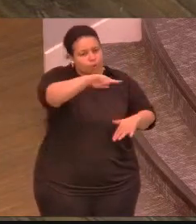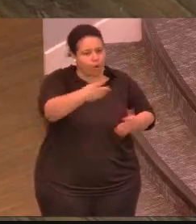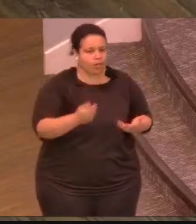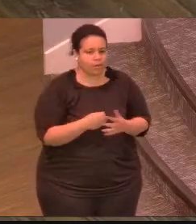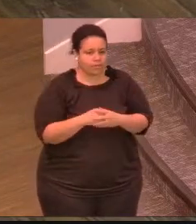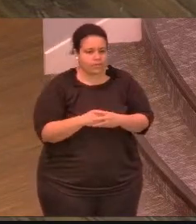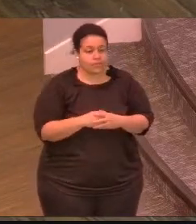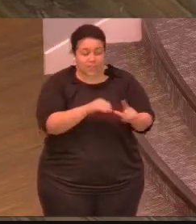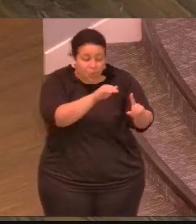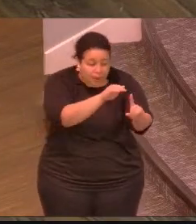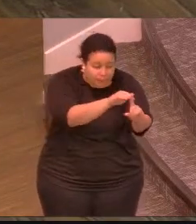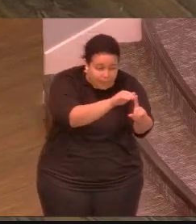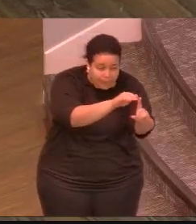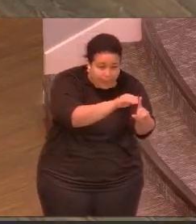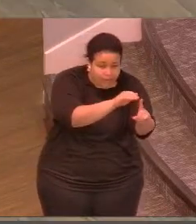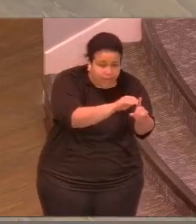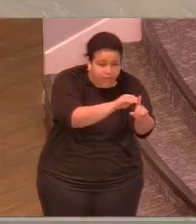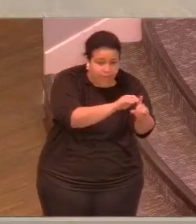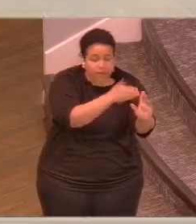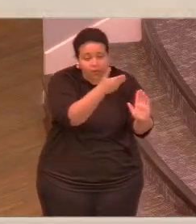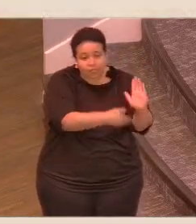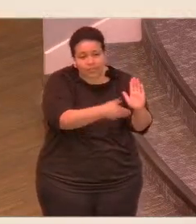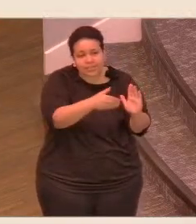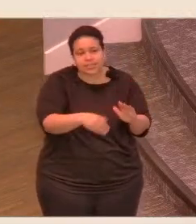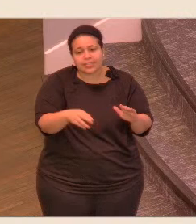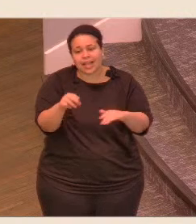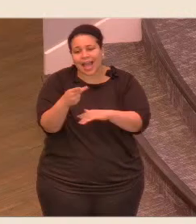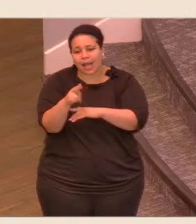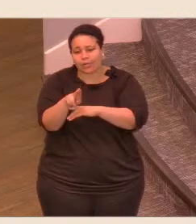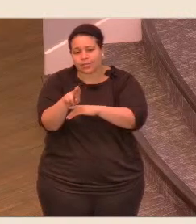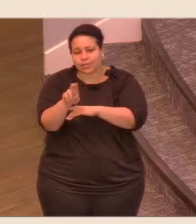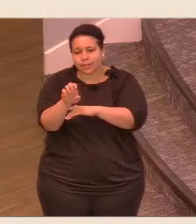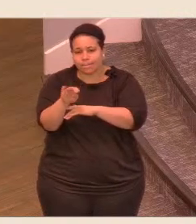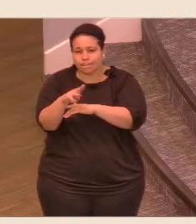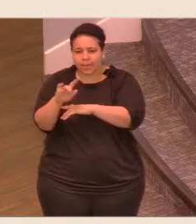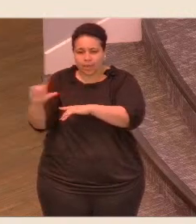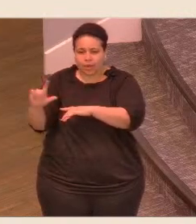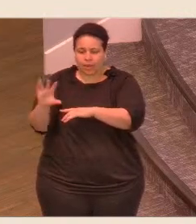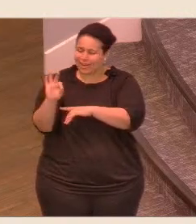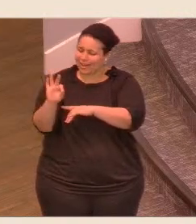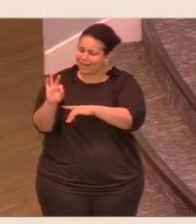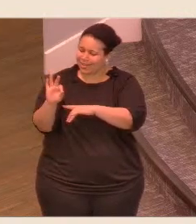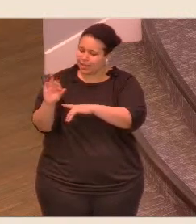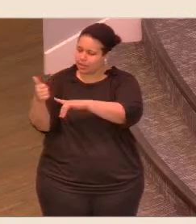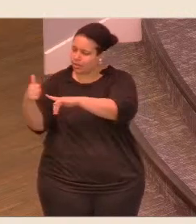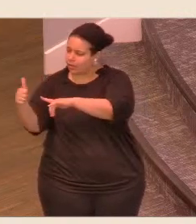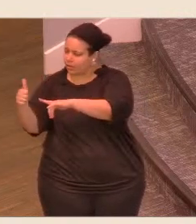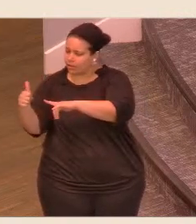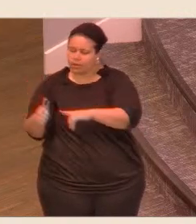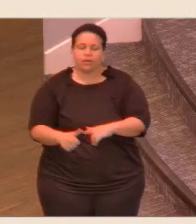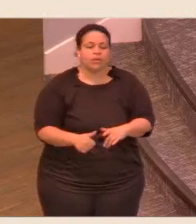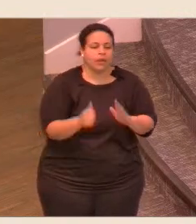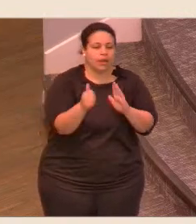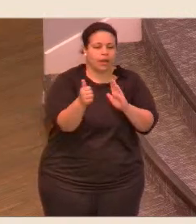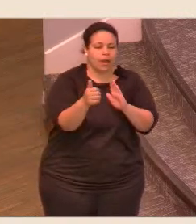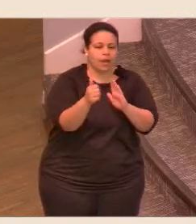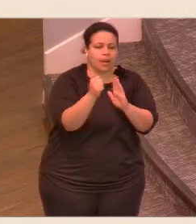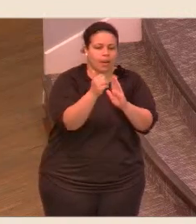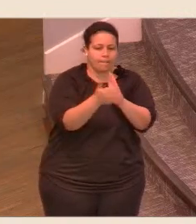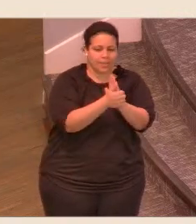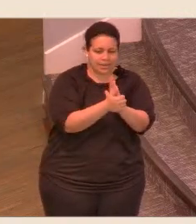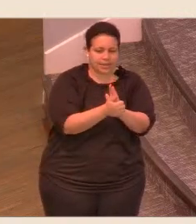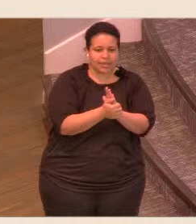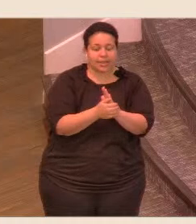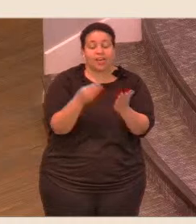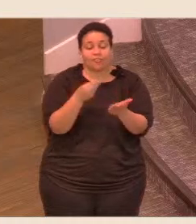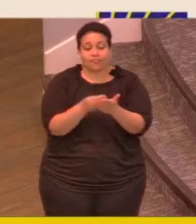So just a reminder, this is House Bill 910, the annual or amended fiscal year 22 budget